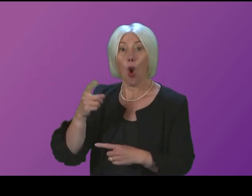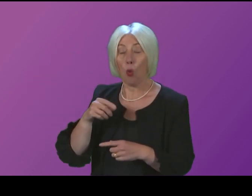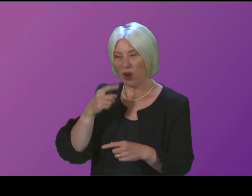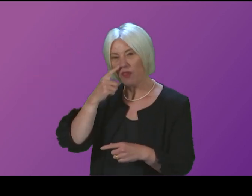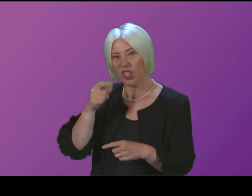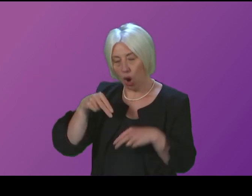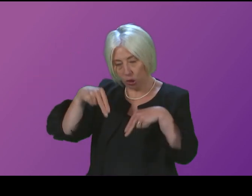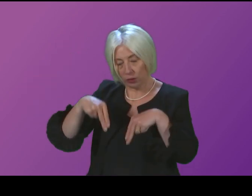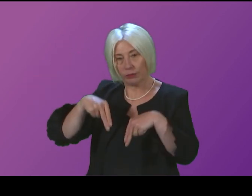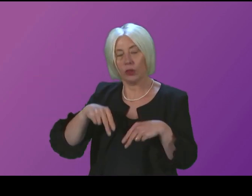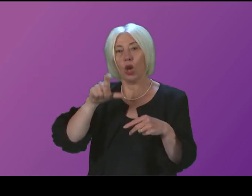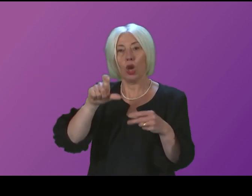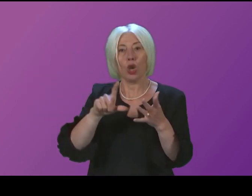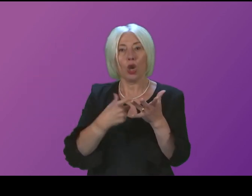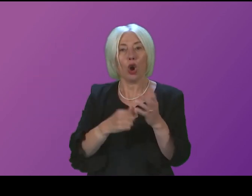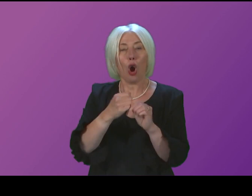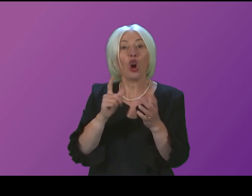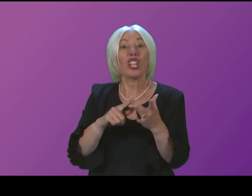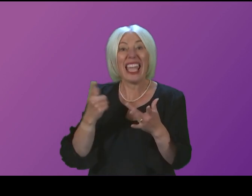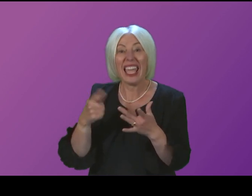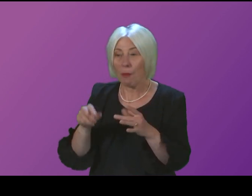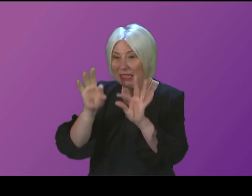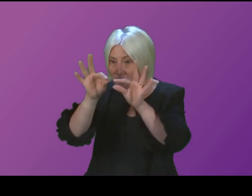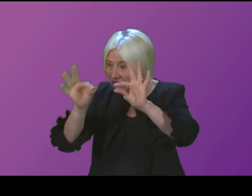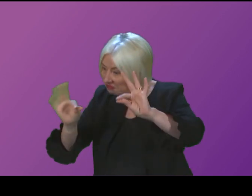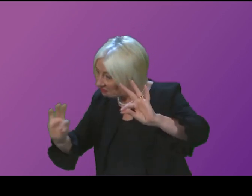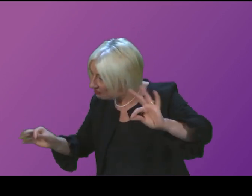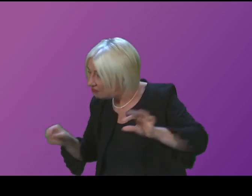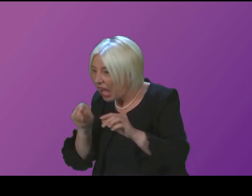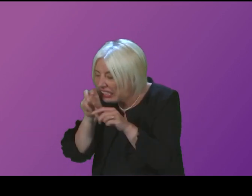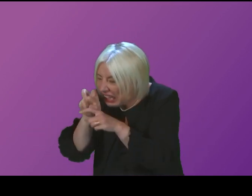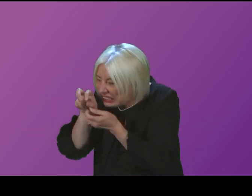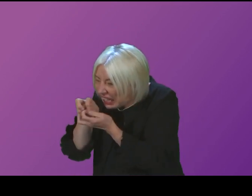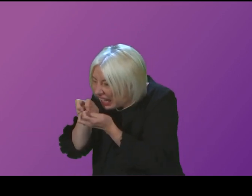a beautiful pup called Sandy, was eating through a lamp switch.